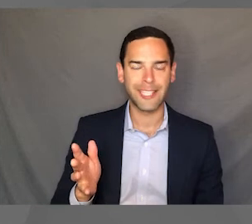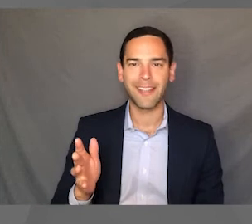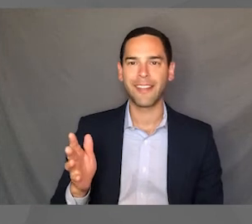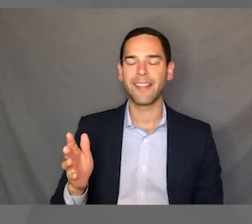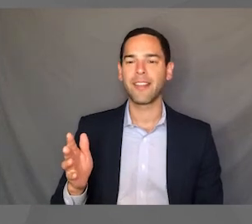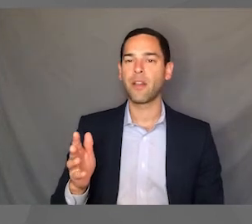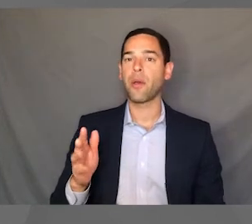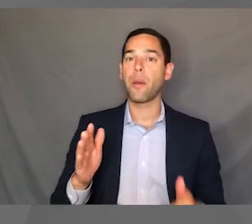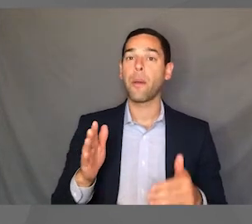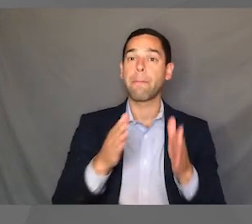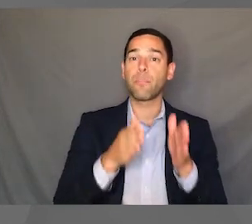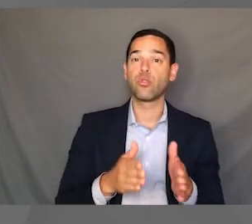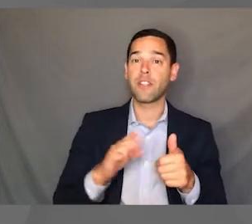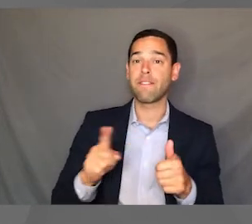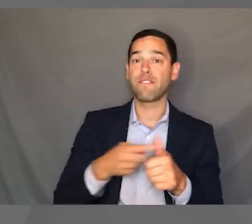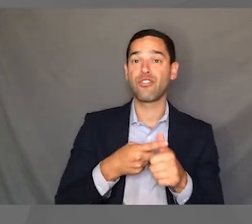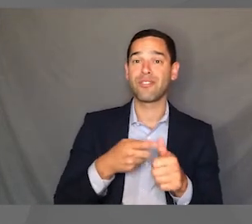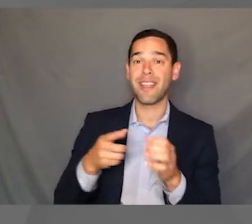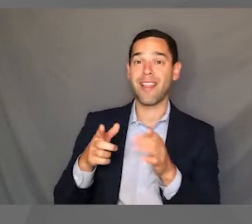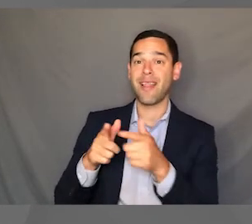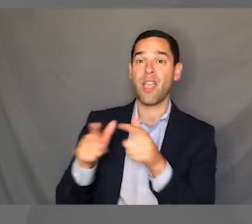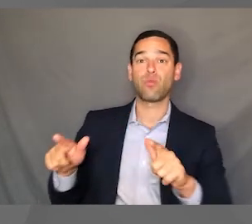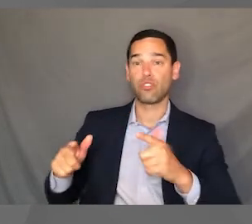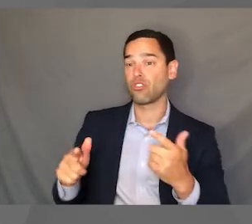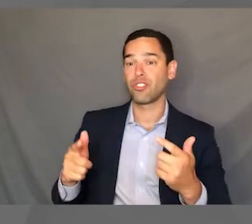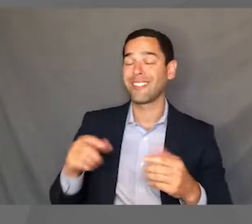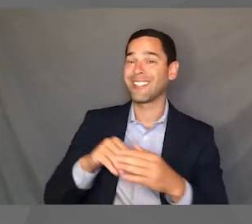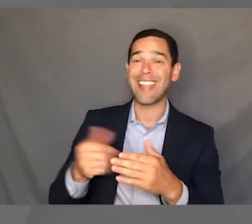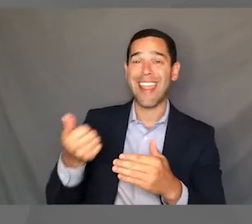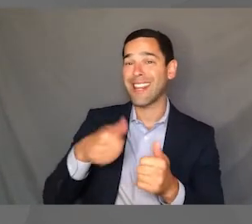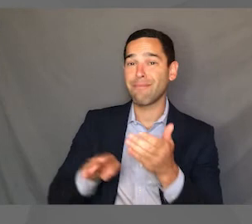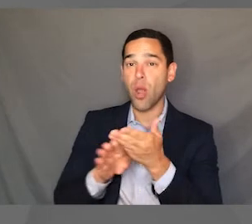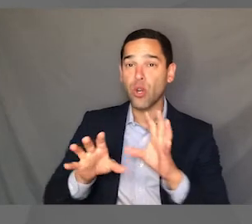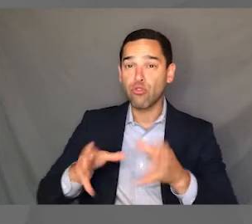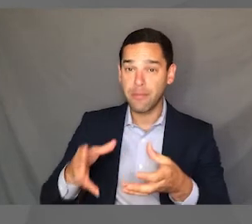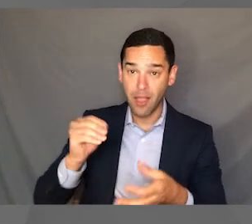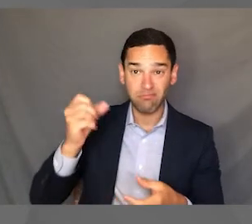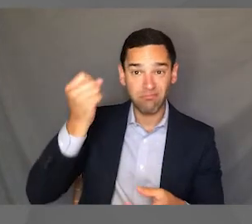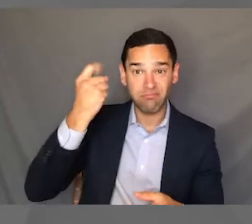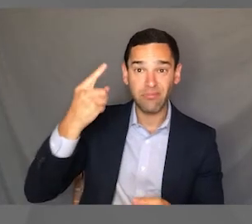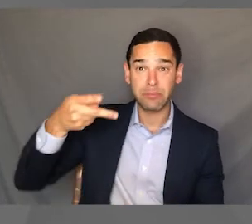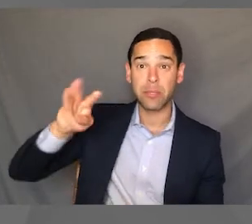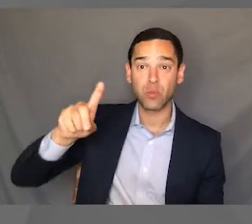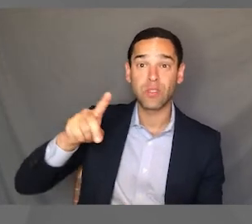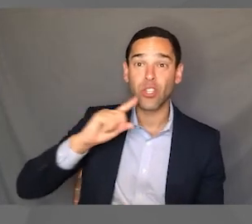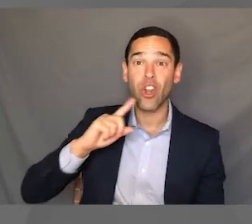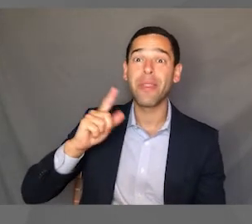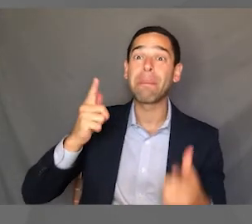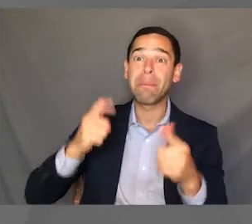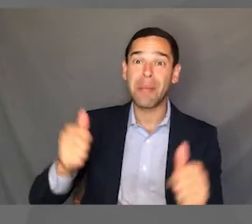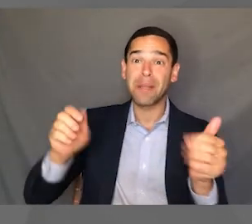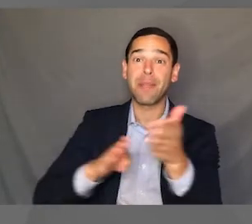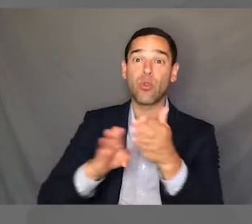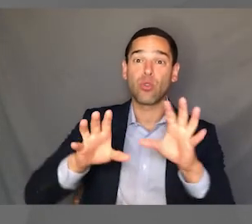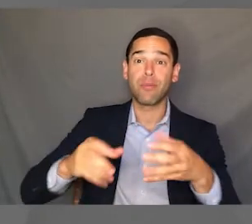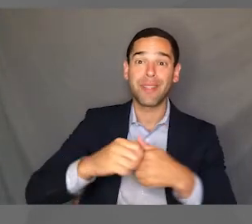language, or any language, any minority group, and person with disabilities are the single largest minority group in our country, in